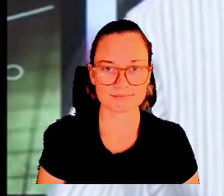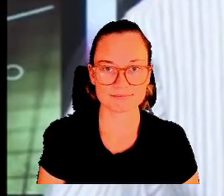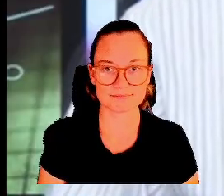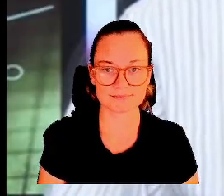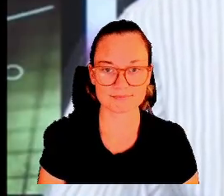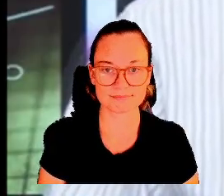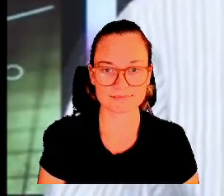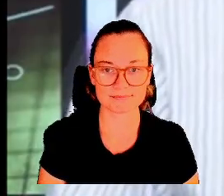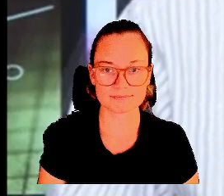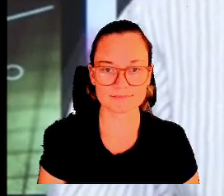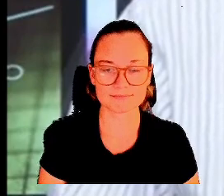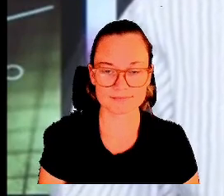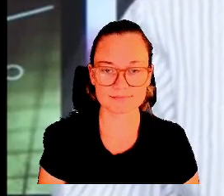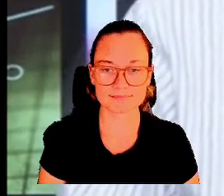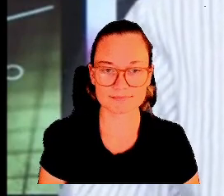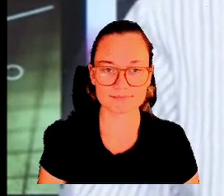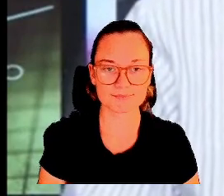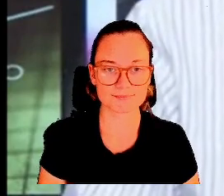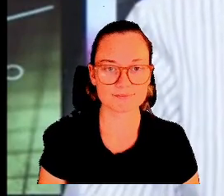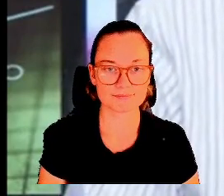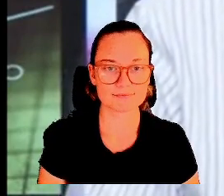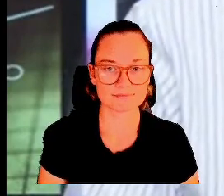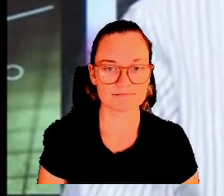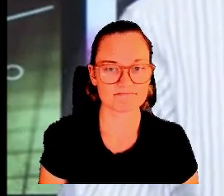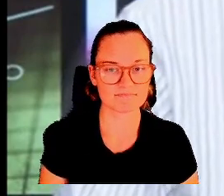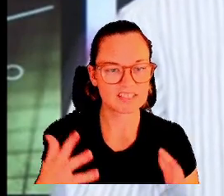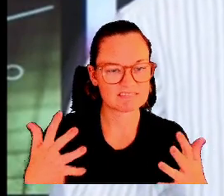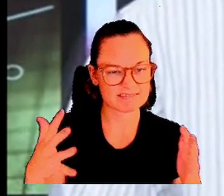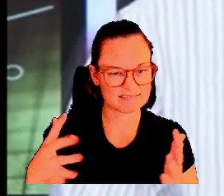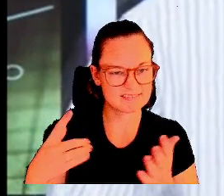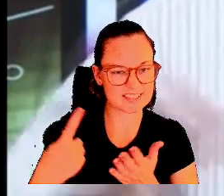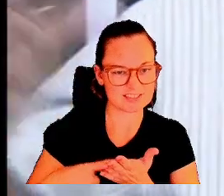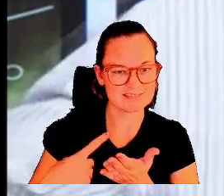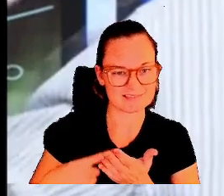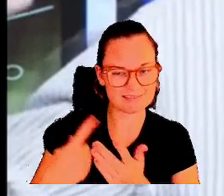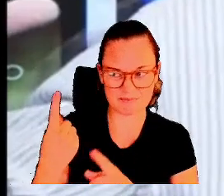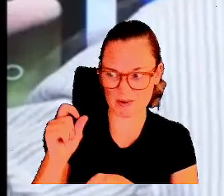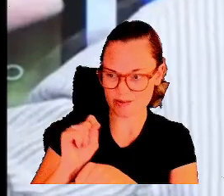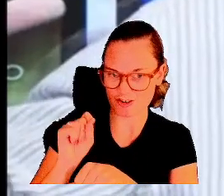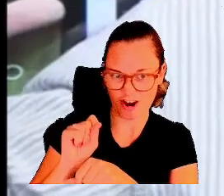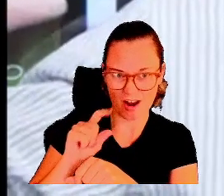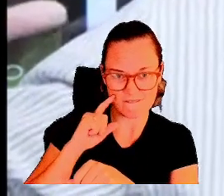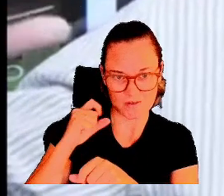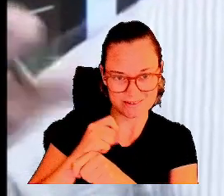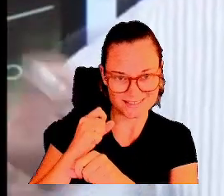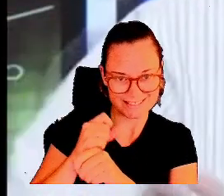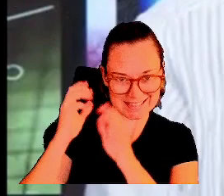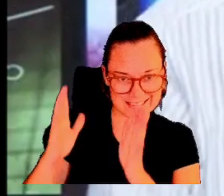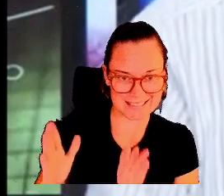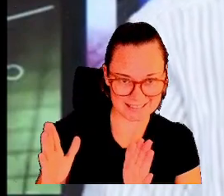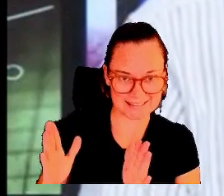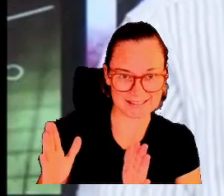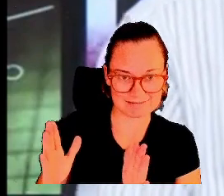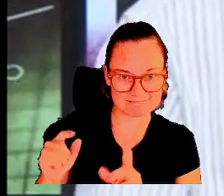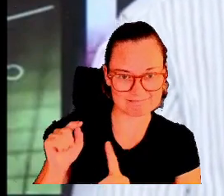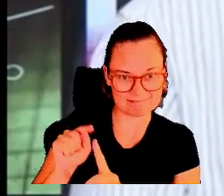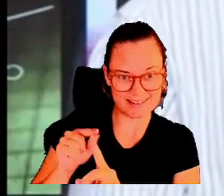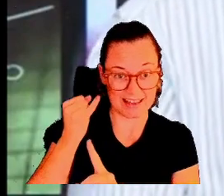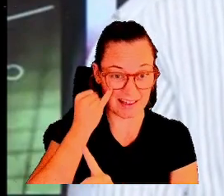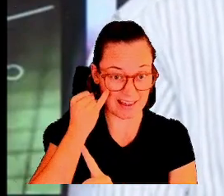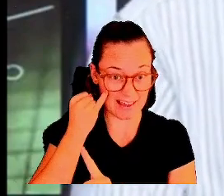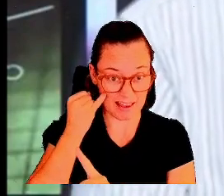we said that one of the jobs of people that do statistics is to take a big set of data and boil it down to